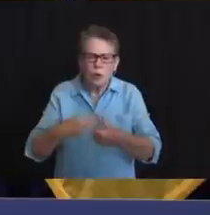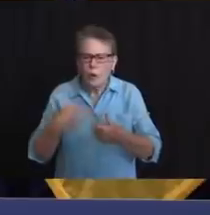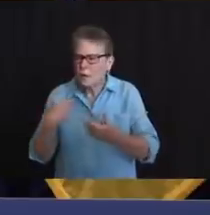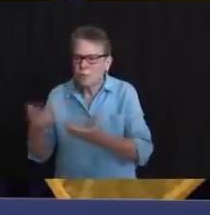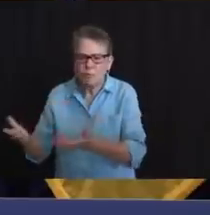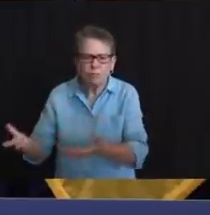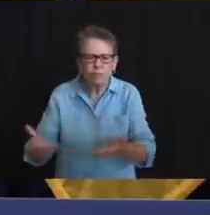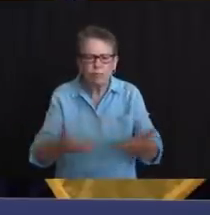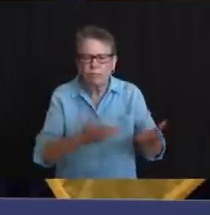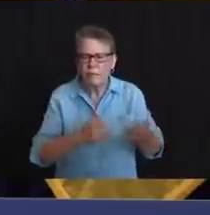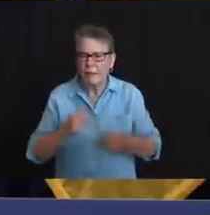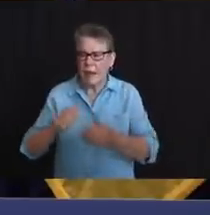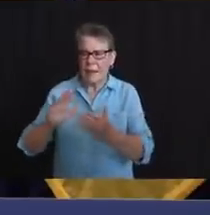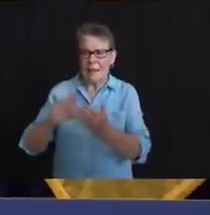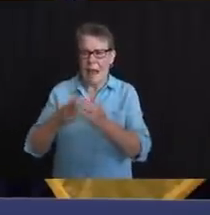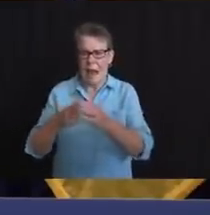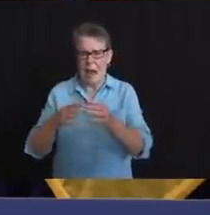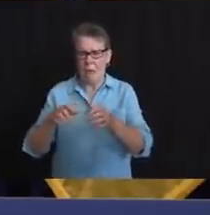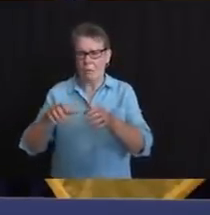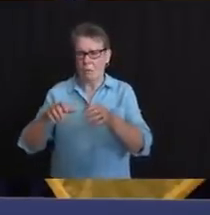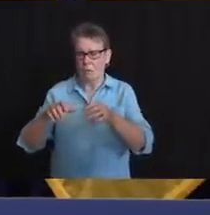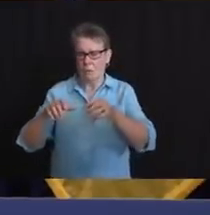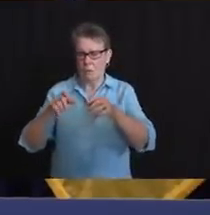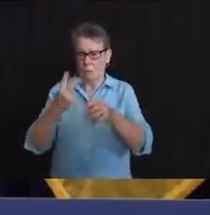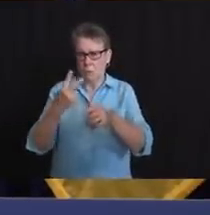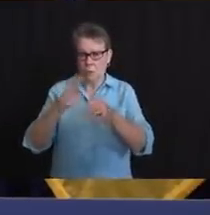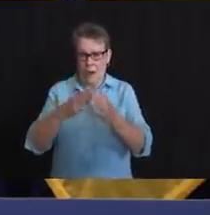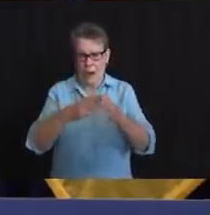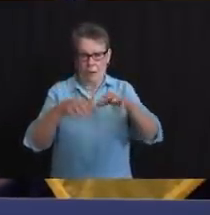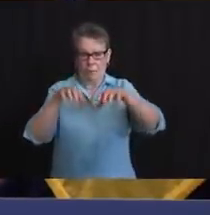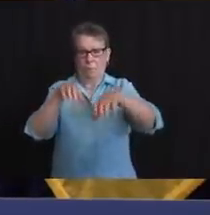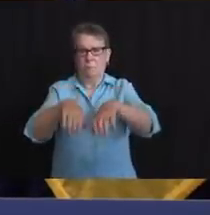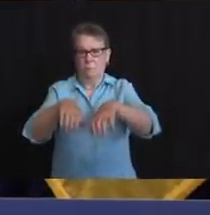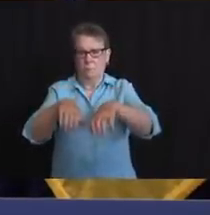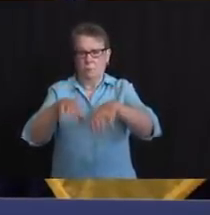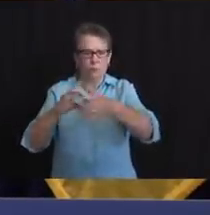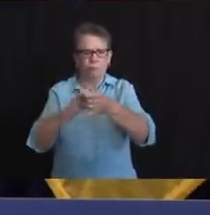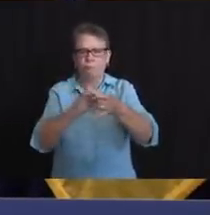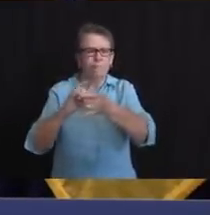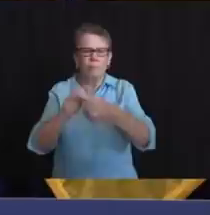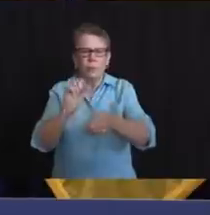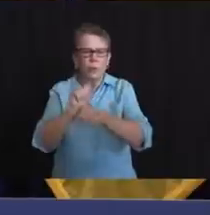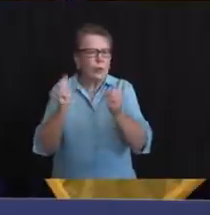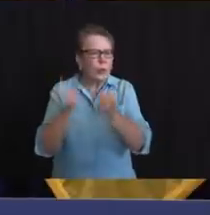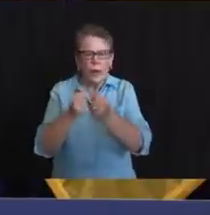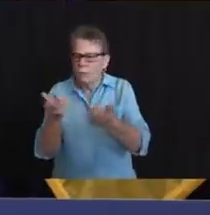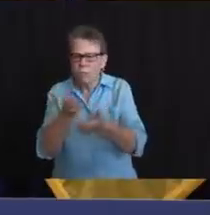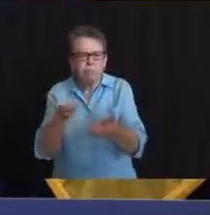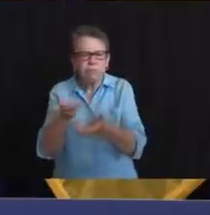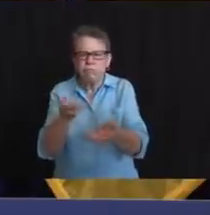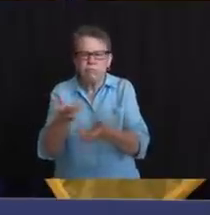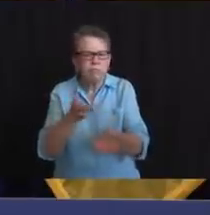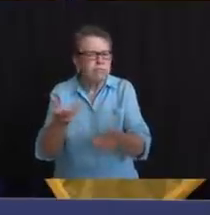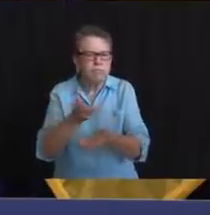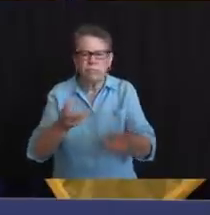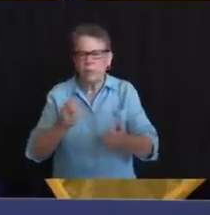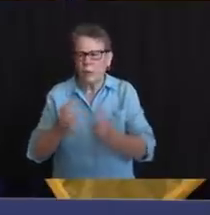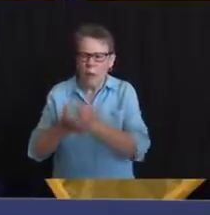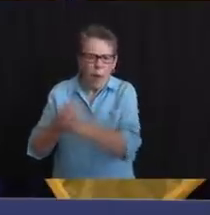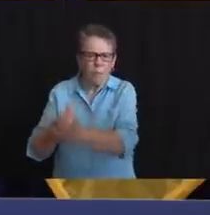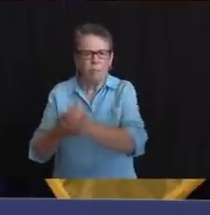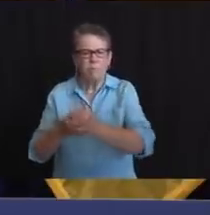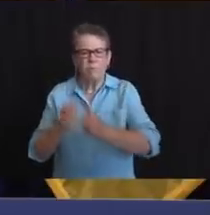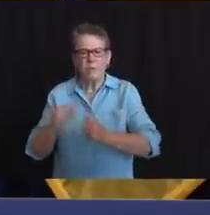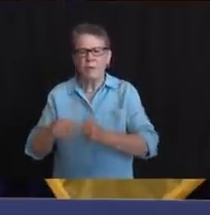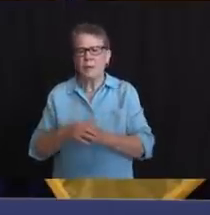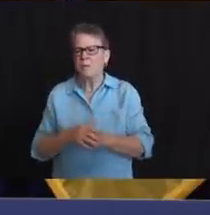next logical force to come in and help the surge that you guys were leading, and I wanted to make sure we gave them a proper